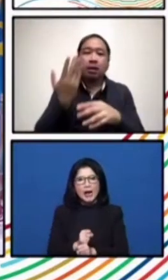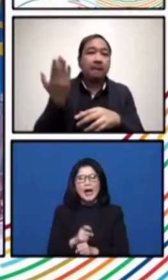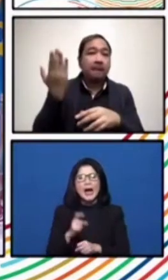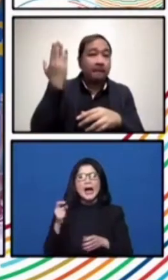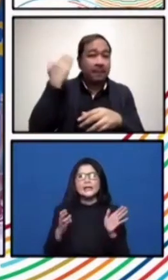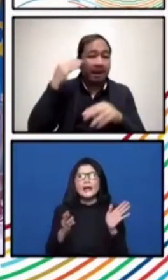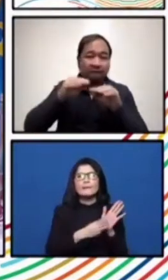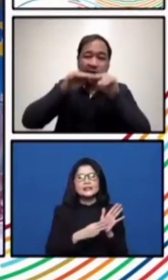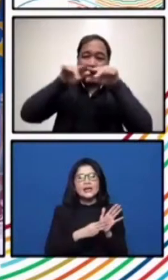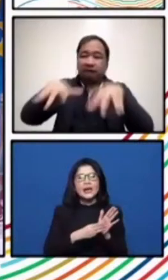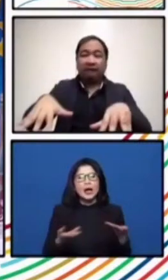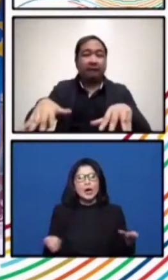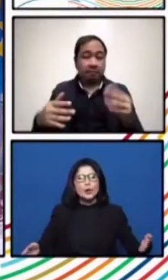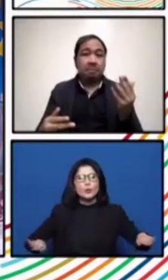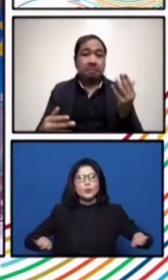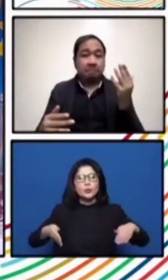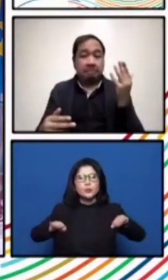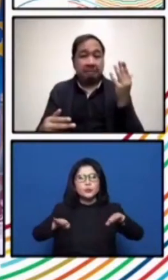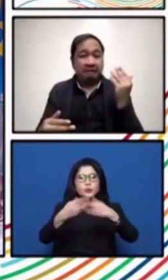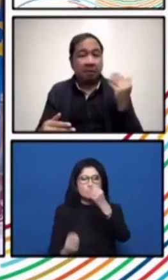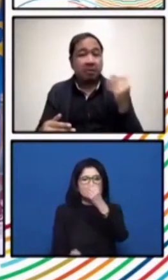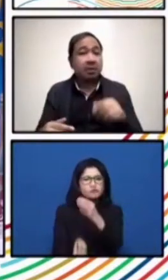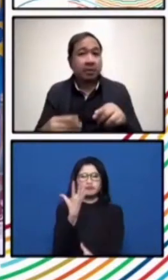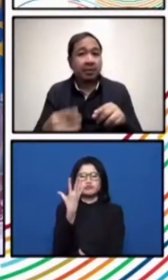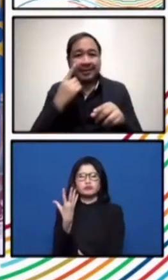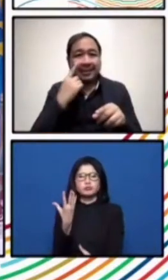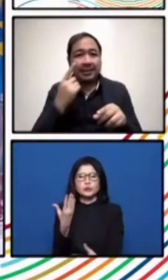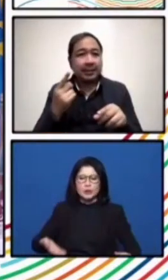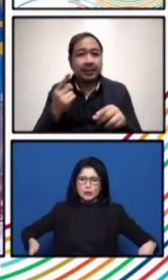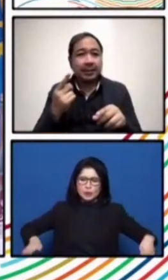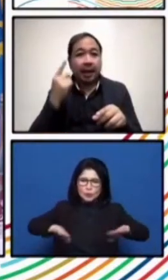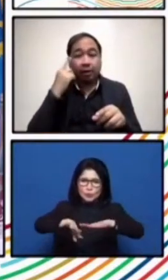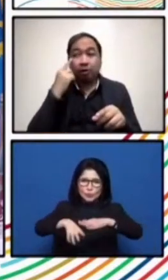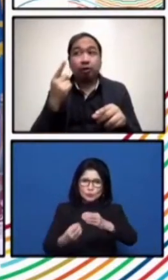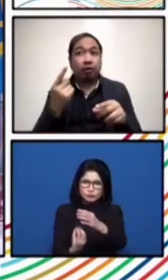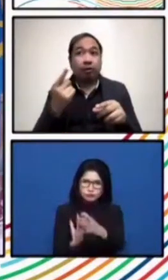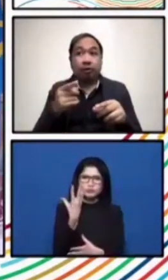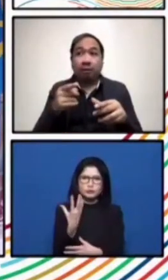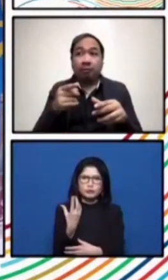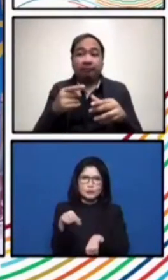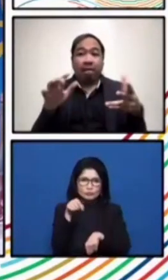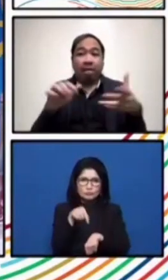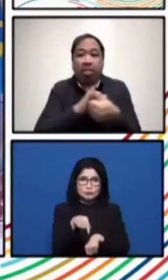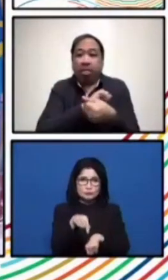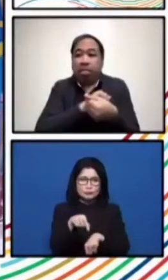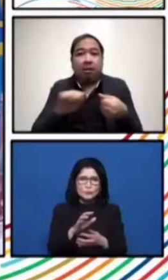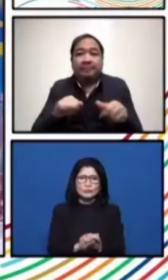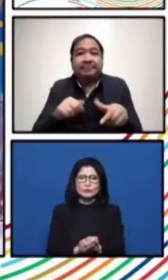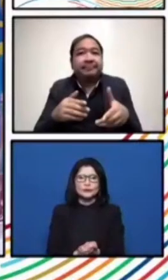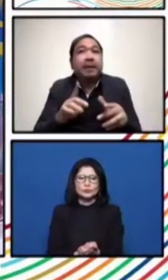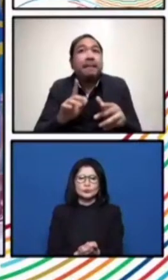to um disappear from from this walk but that's a mystery uh however